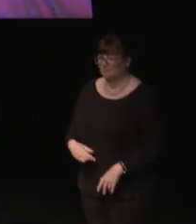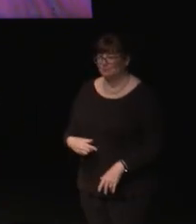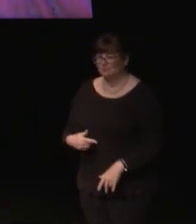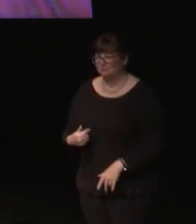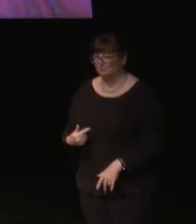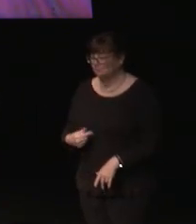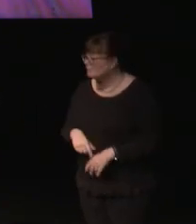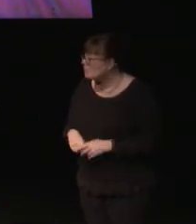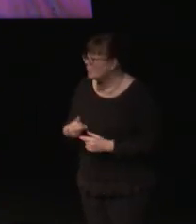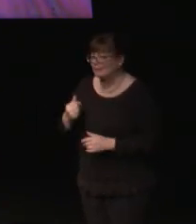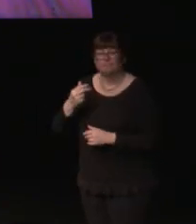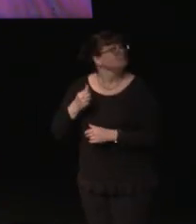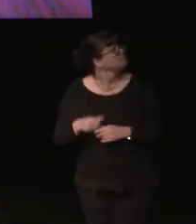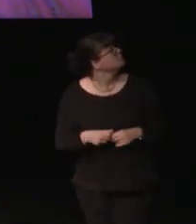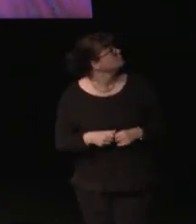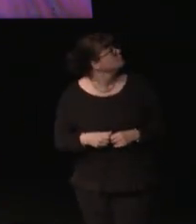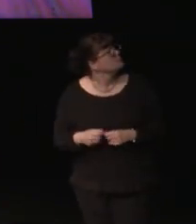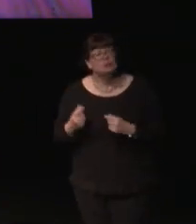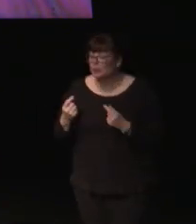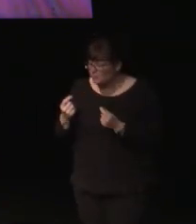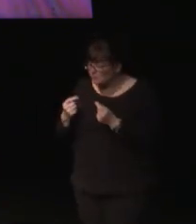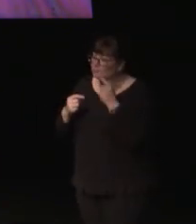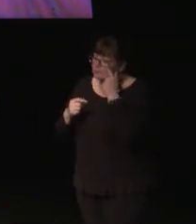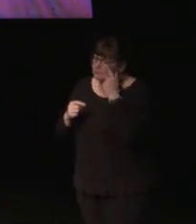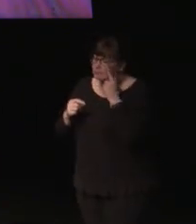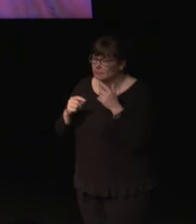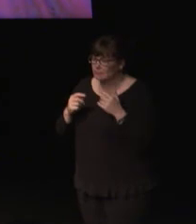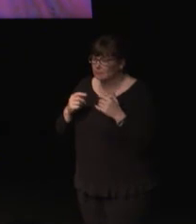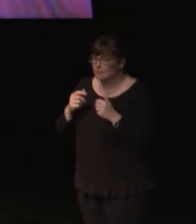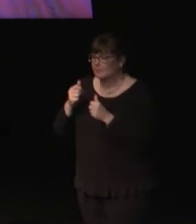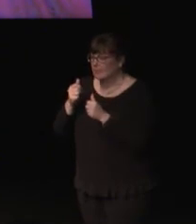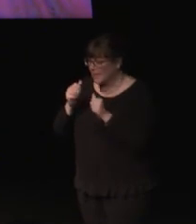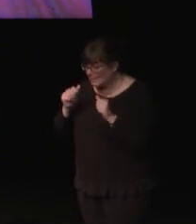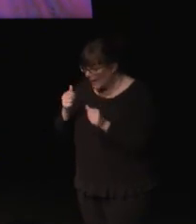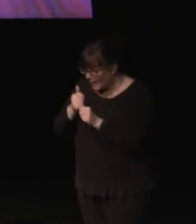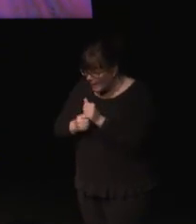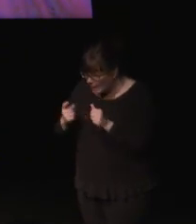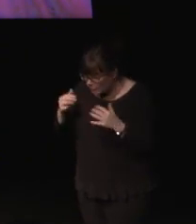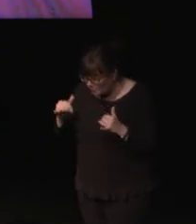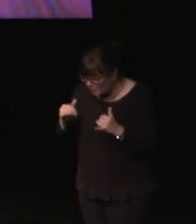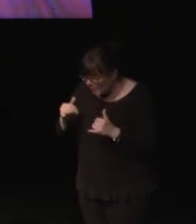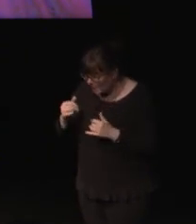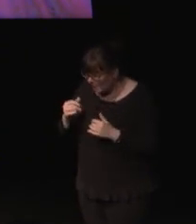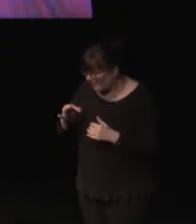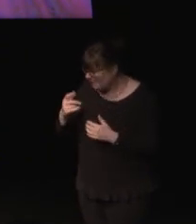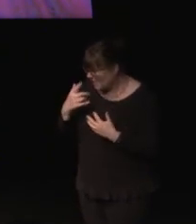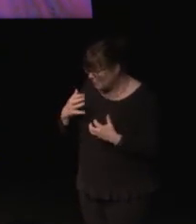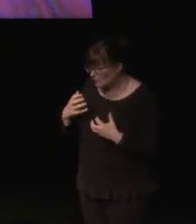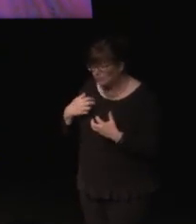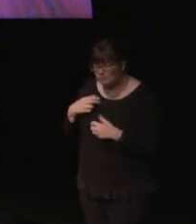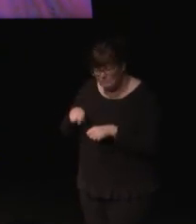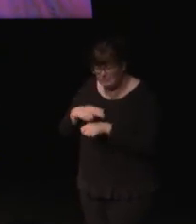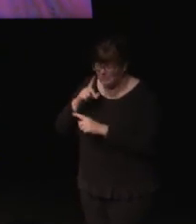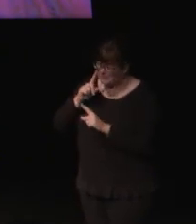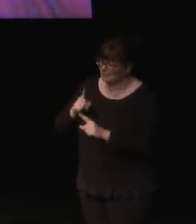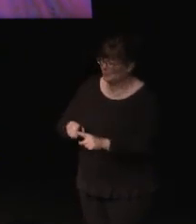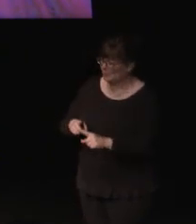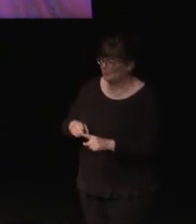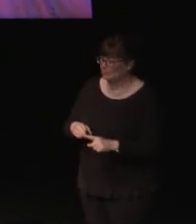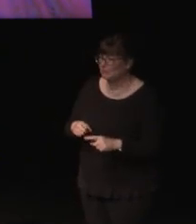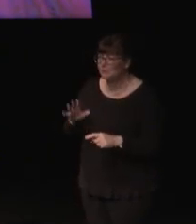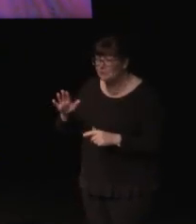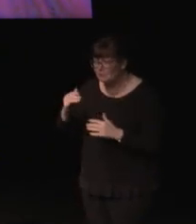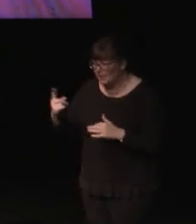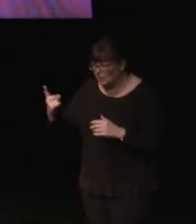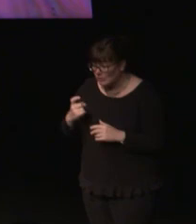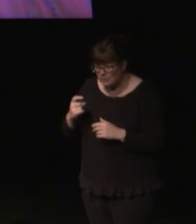What options do gamers have for controllers when playing the game, and could everyone play if they wanted to? We've talked about all that all day. 2, is there any way